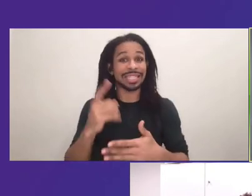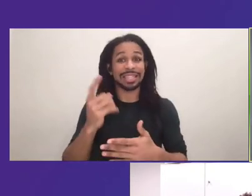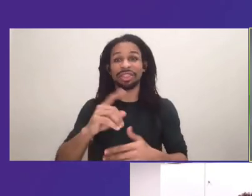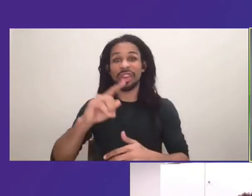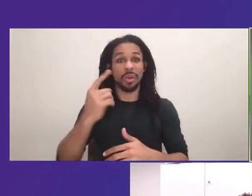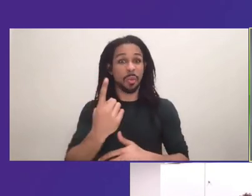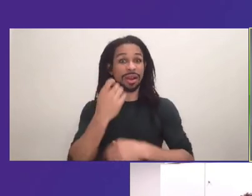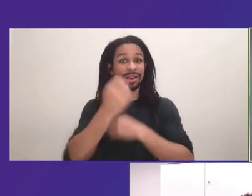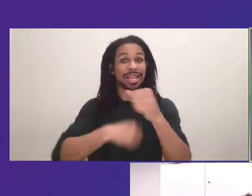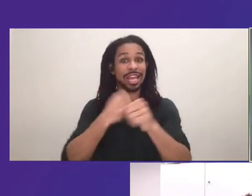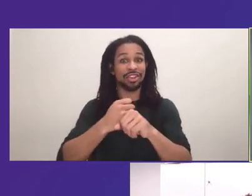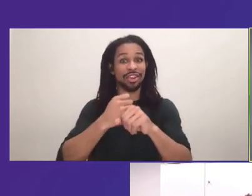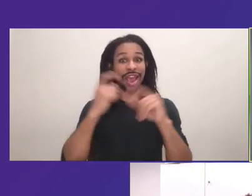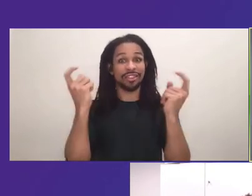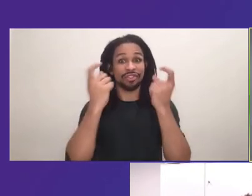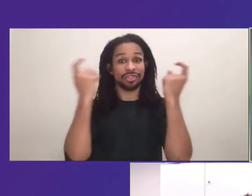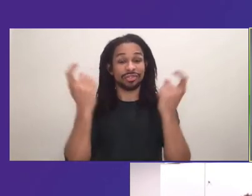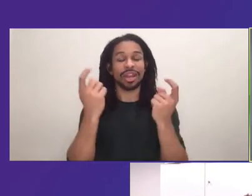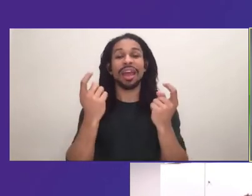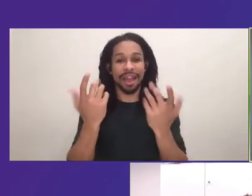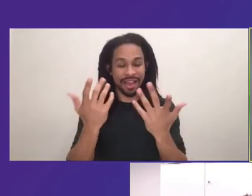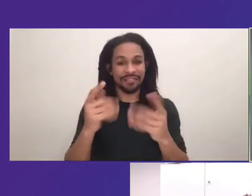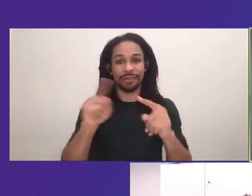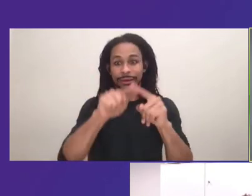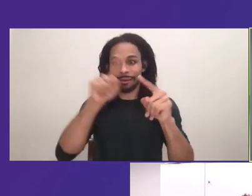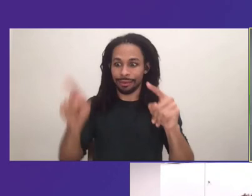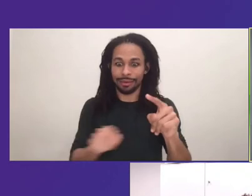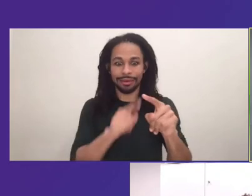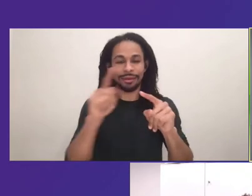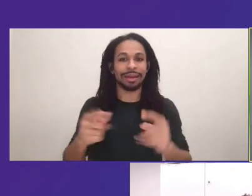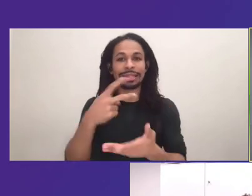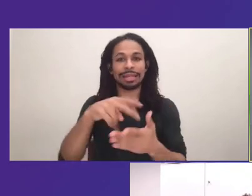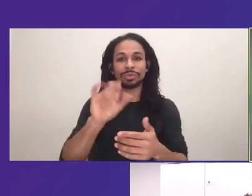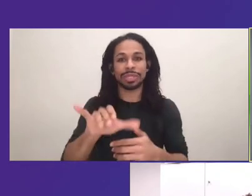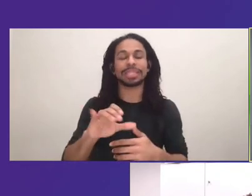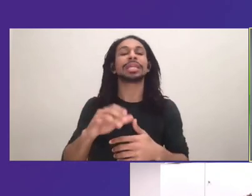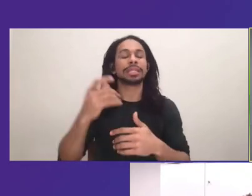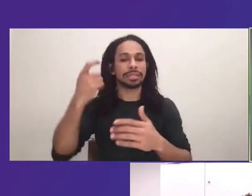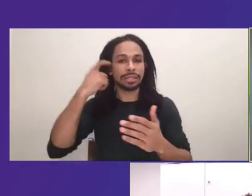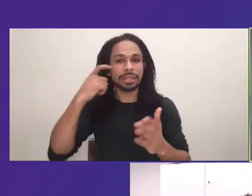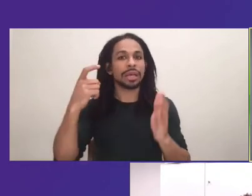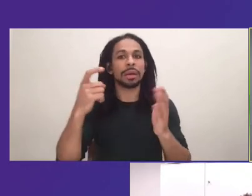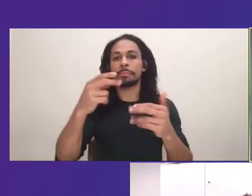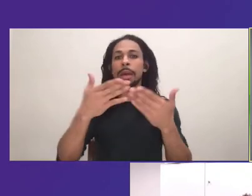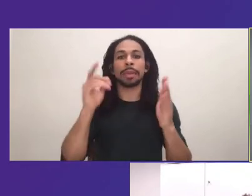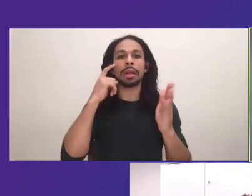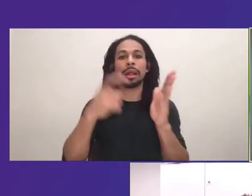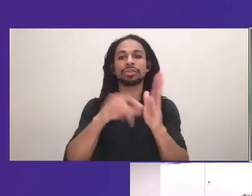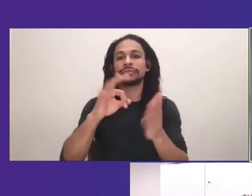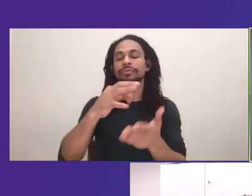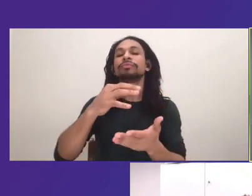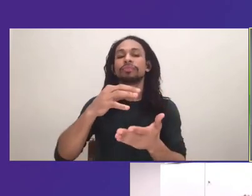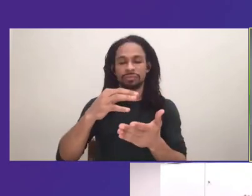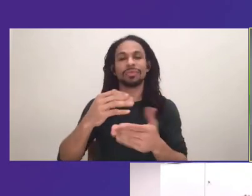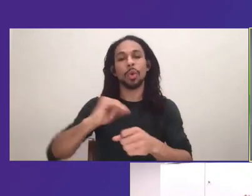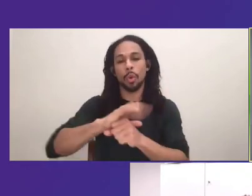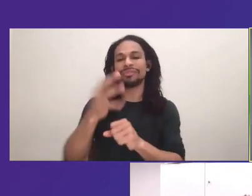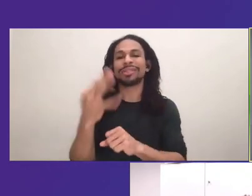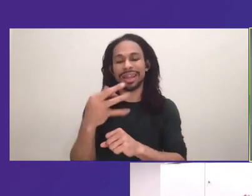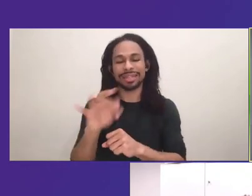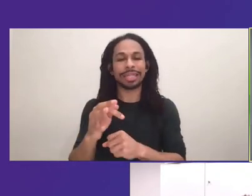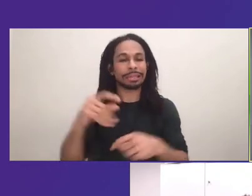1 year anniversary of Dance NYC's public acknowledgement of COVID-19 in New York City, and the beginning of what has been